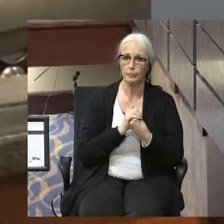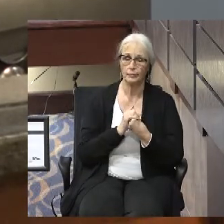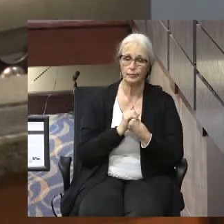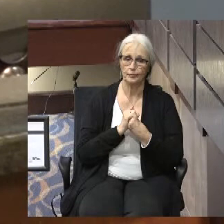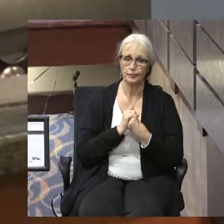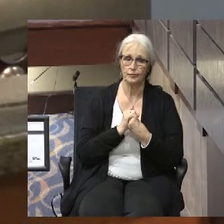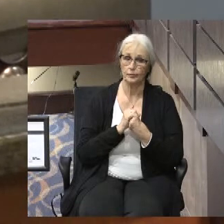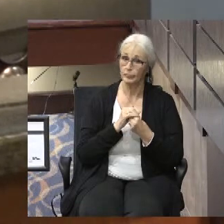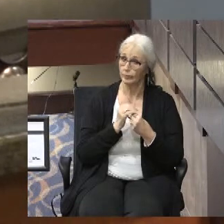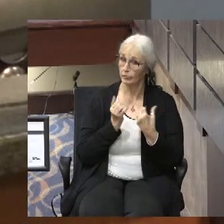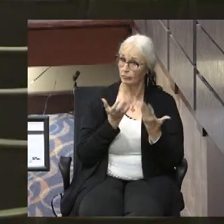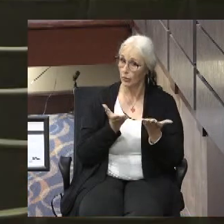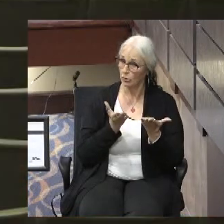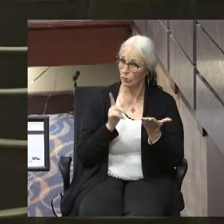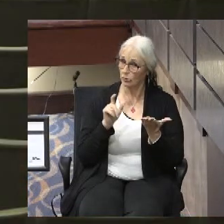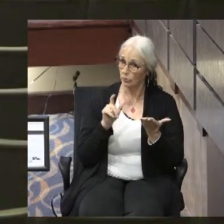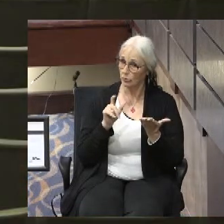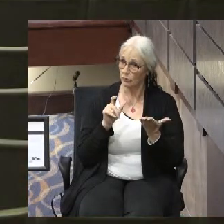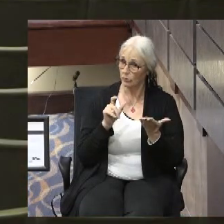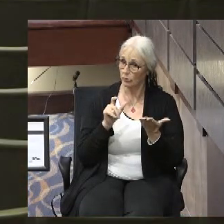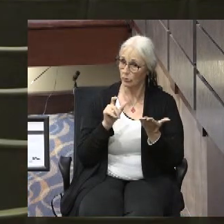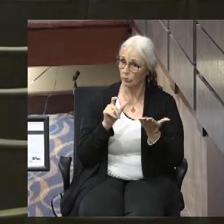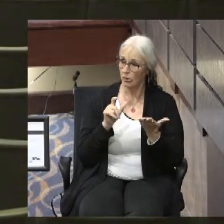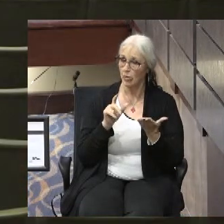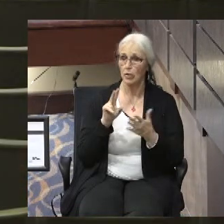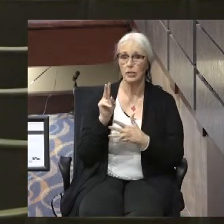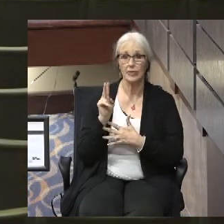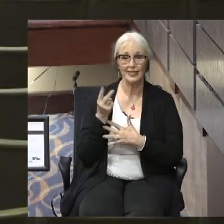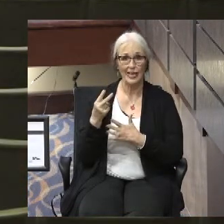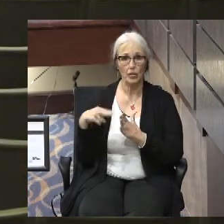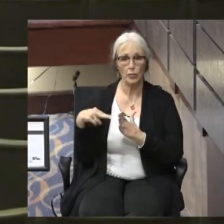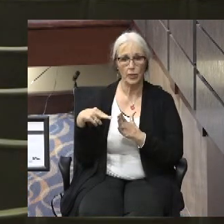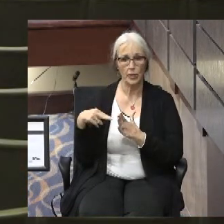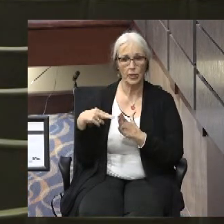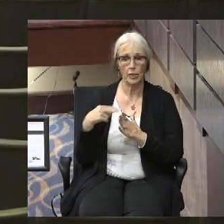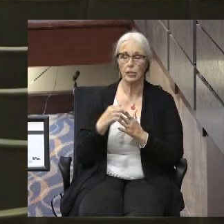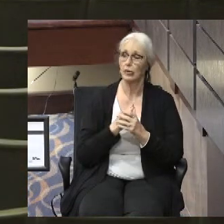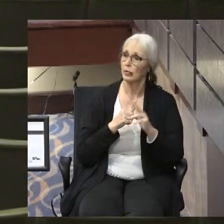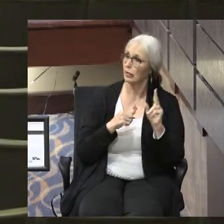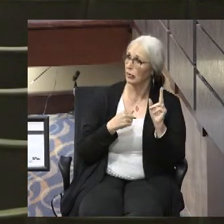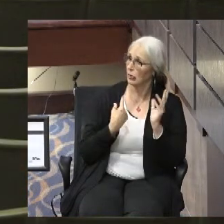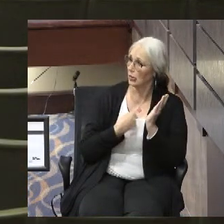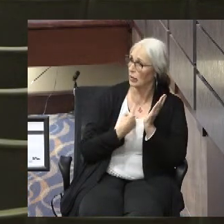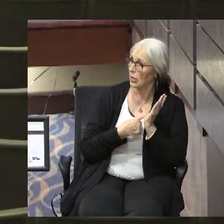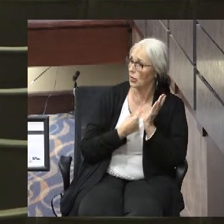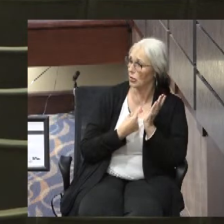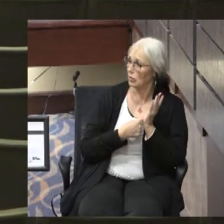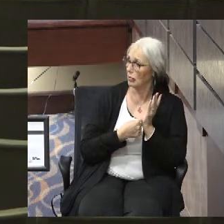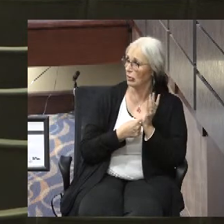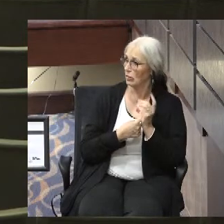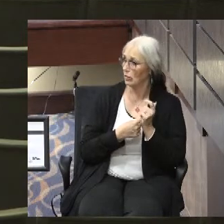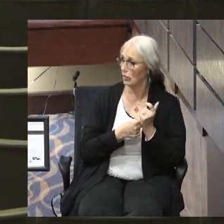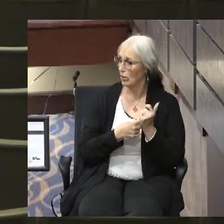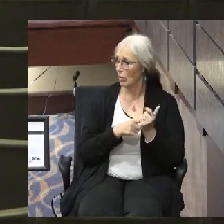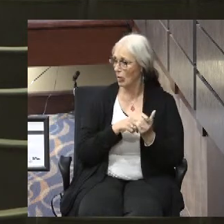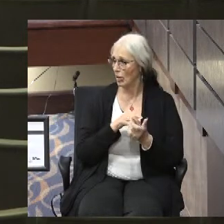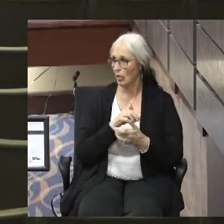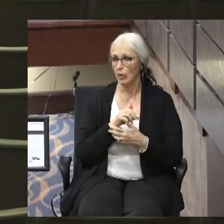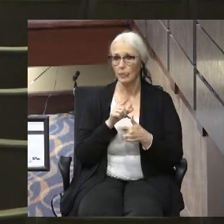Is there a motion? Second reading. Second. Any discussion? Please poll the council.